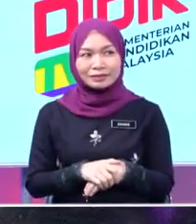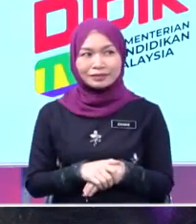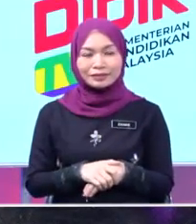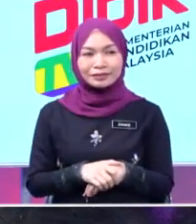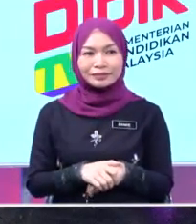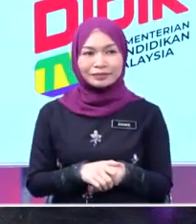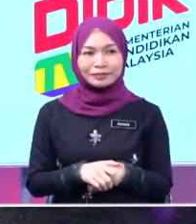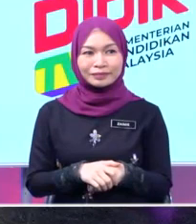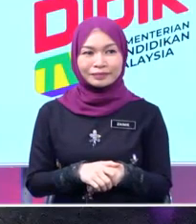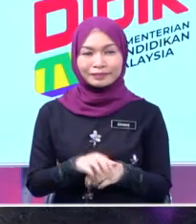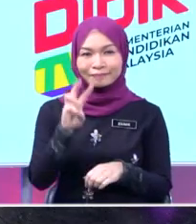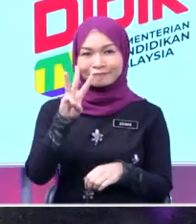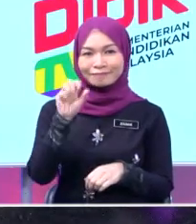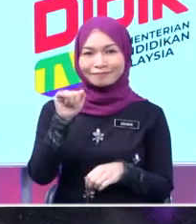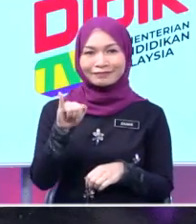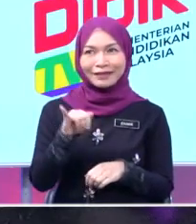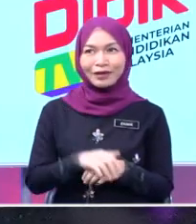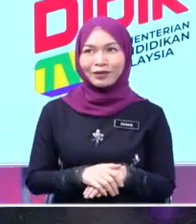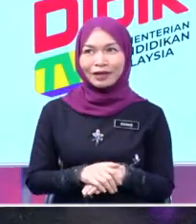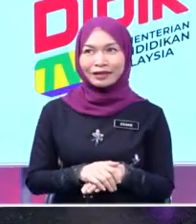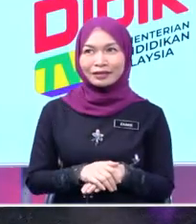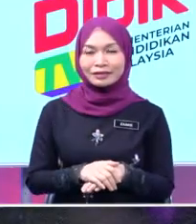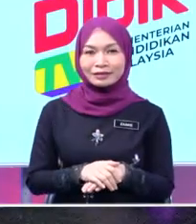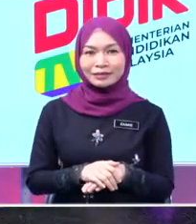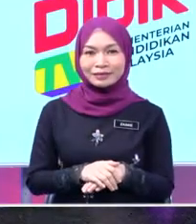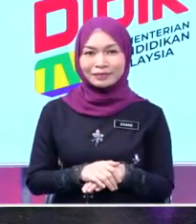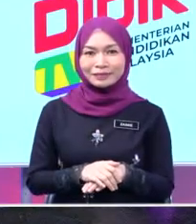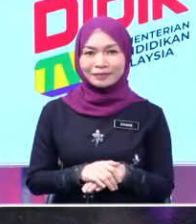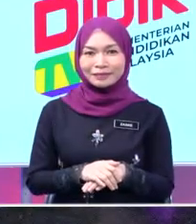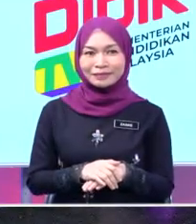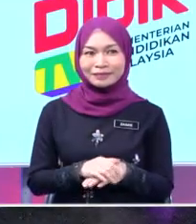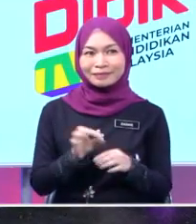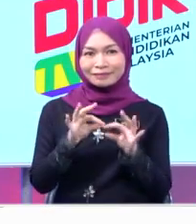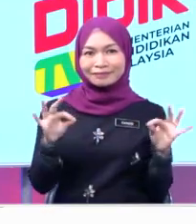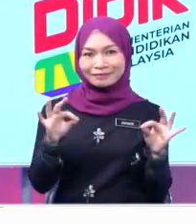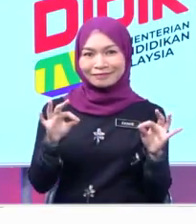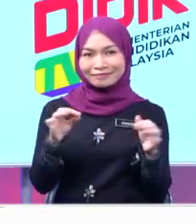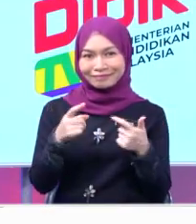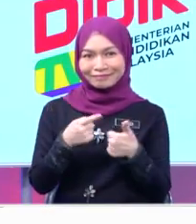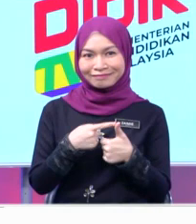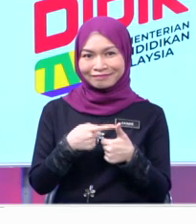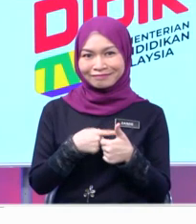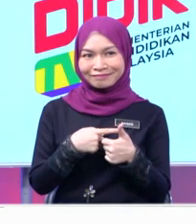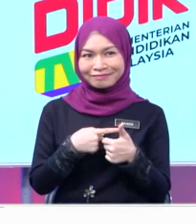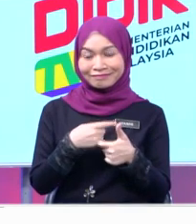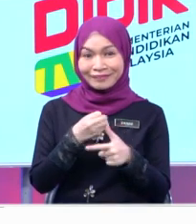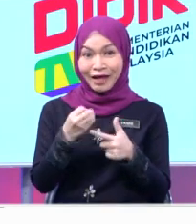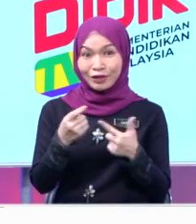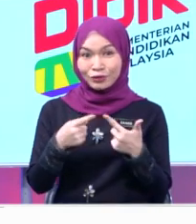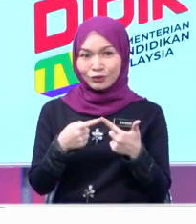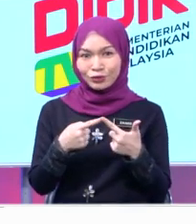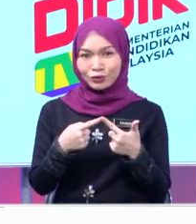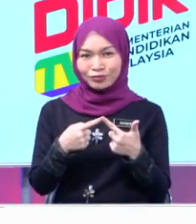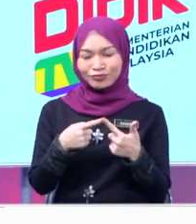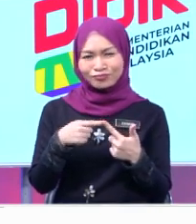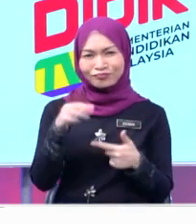ahead. Which one do you want to share with us today? Sentence 1 or sentence 2? I think sentence